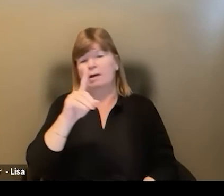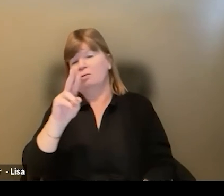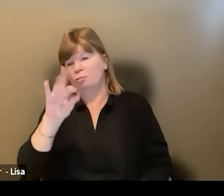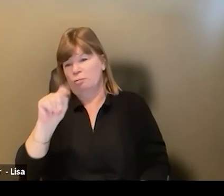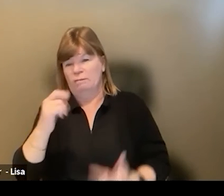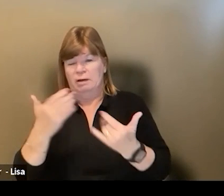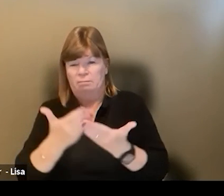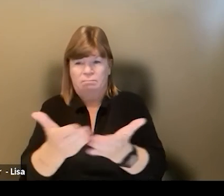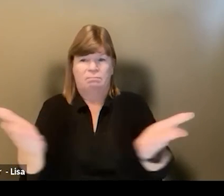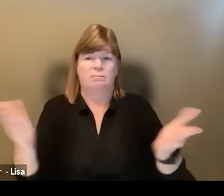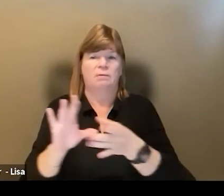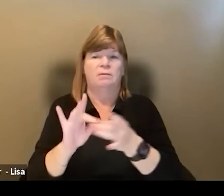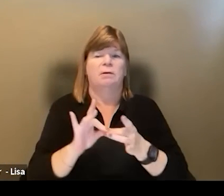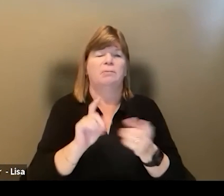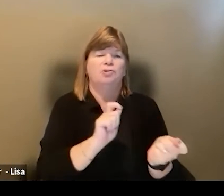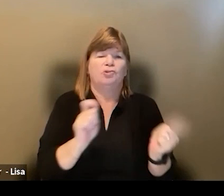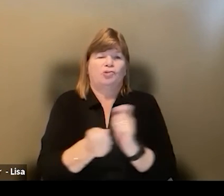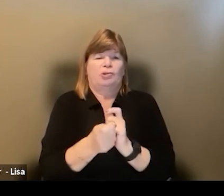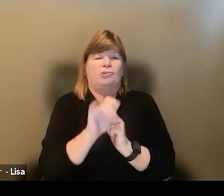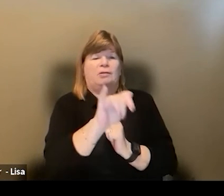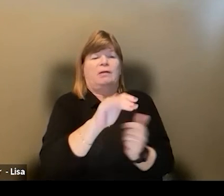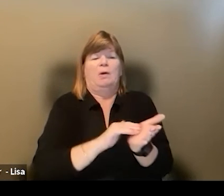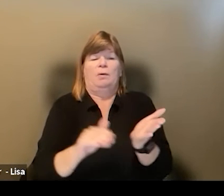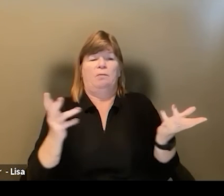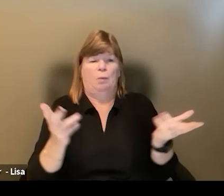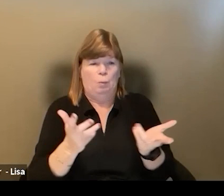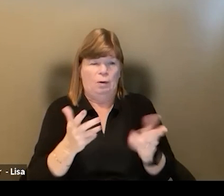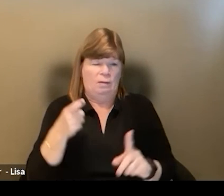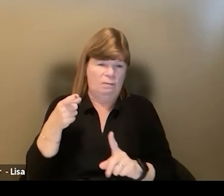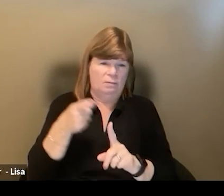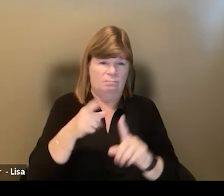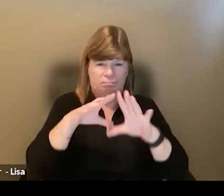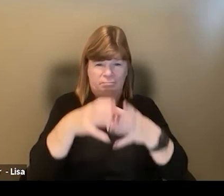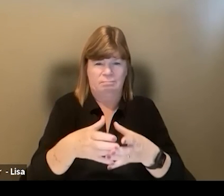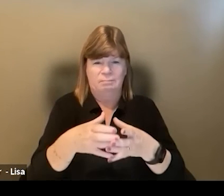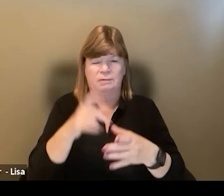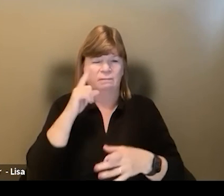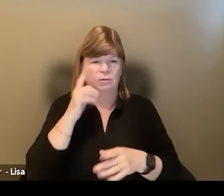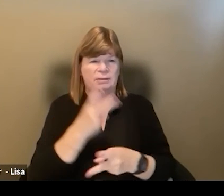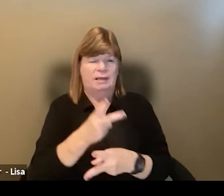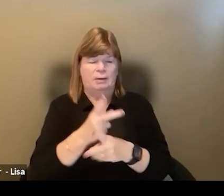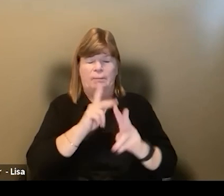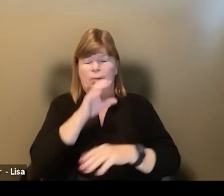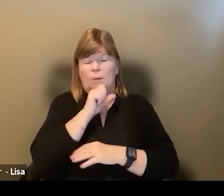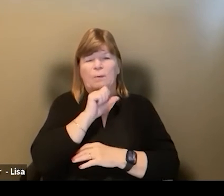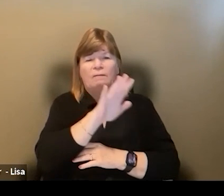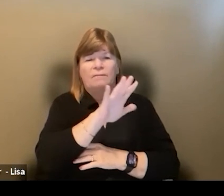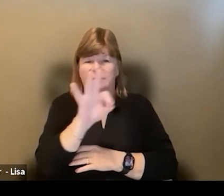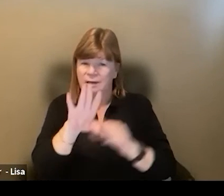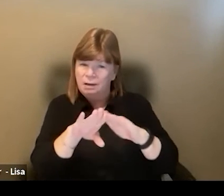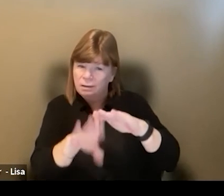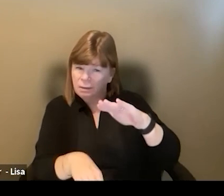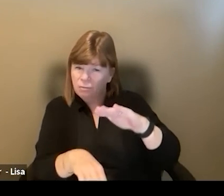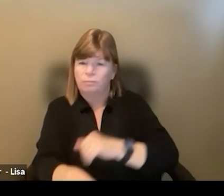out for public comment, changes in this waiver include the target population to serve individuals ages 59